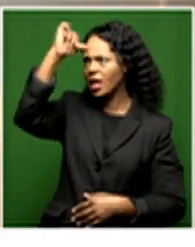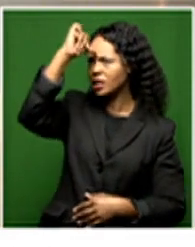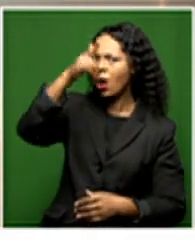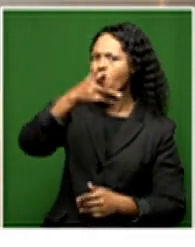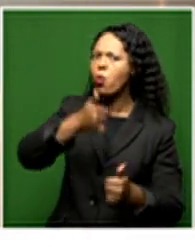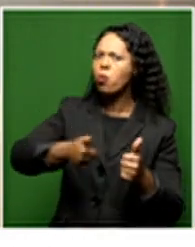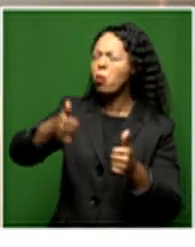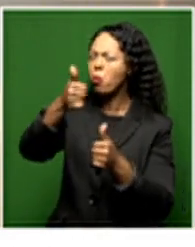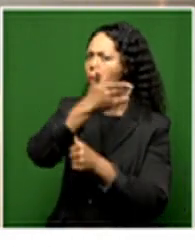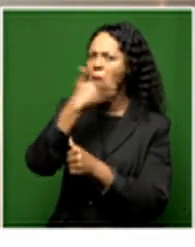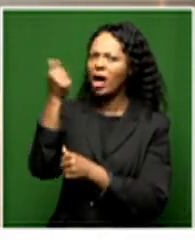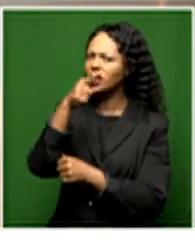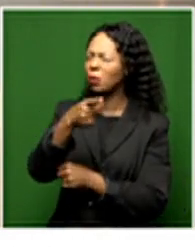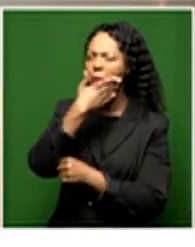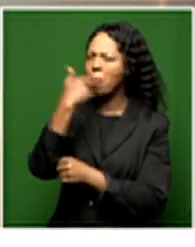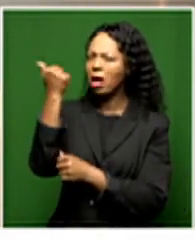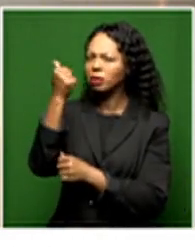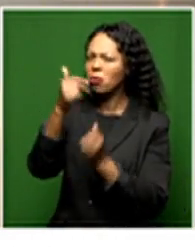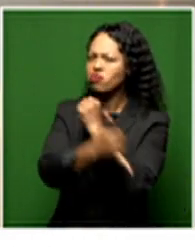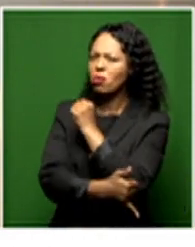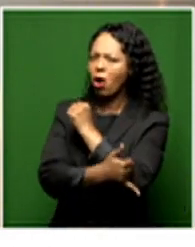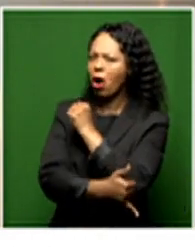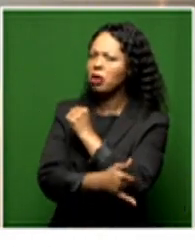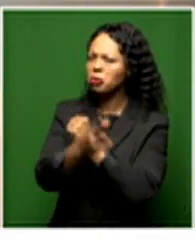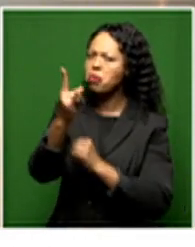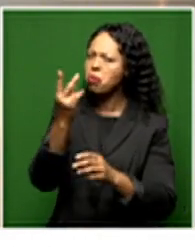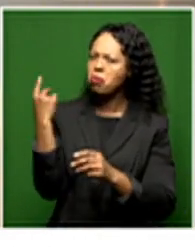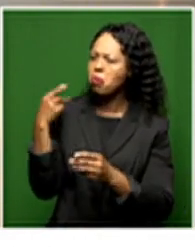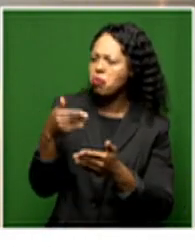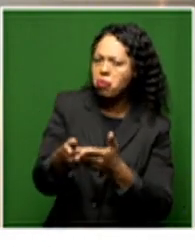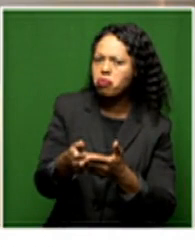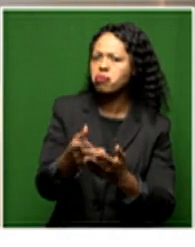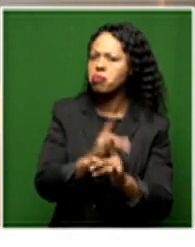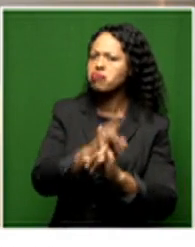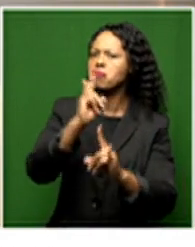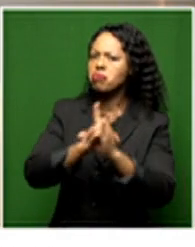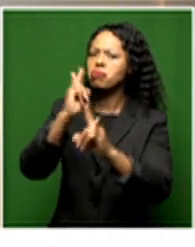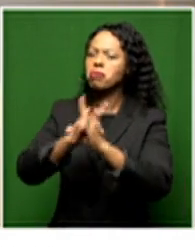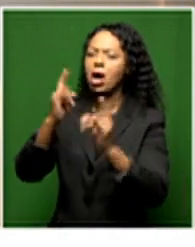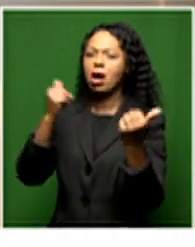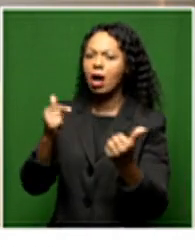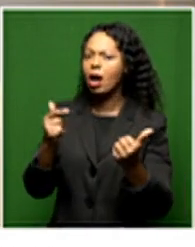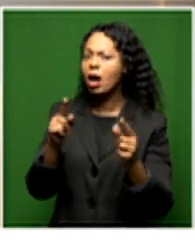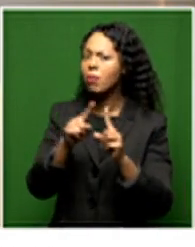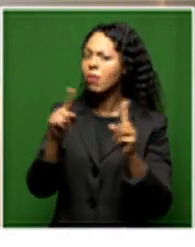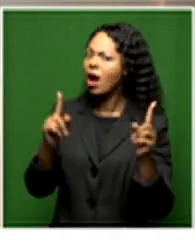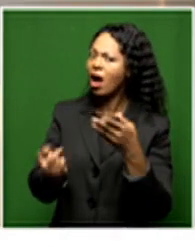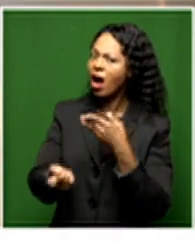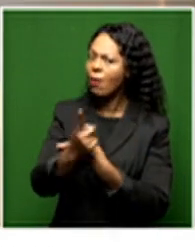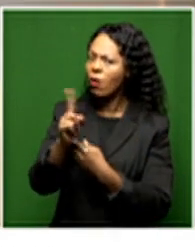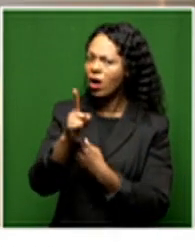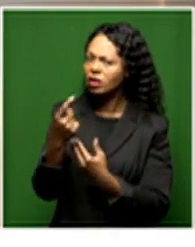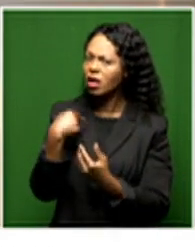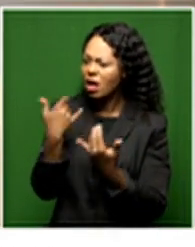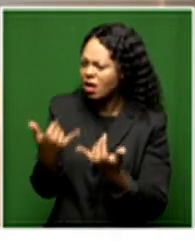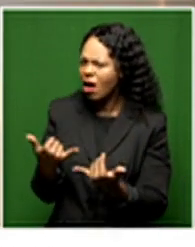is, they've got this. They're the ones that have won this consecutively over and over again. What happened? I mean, what did we